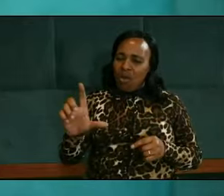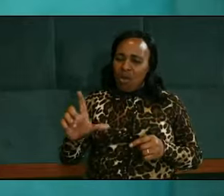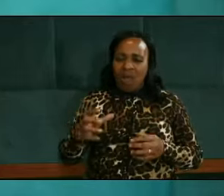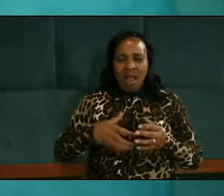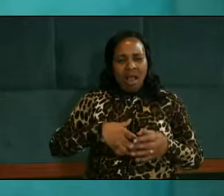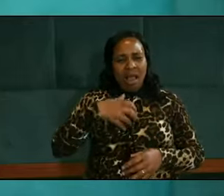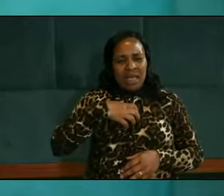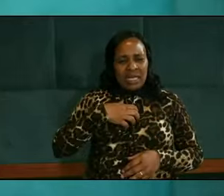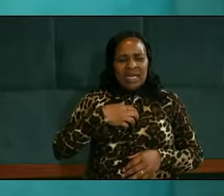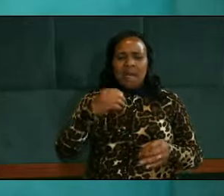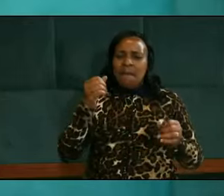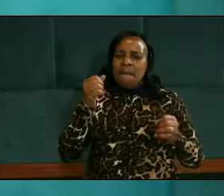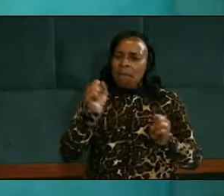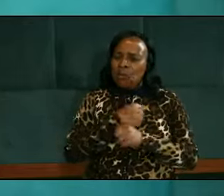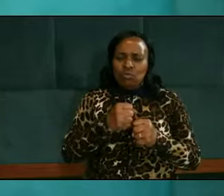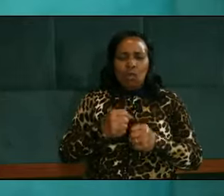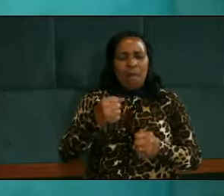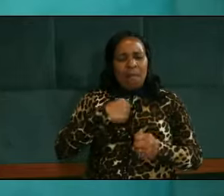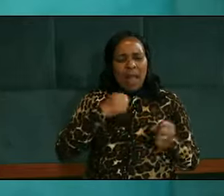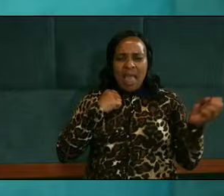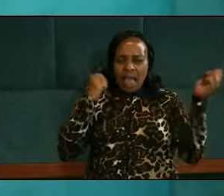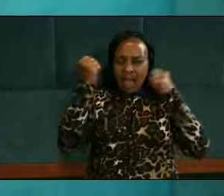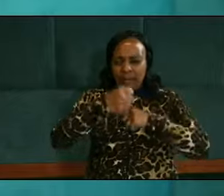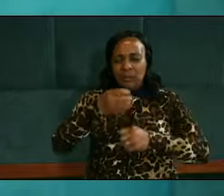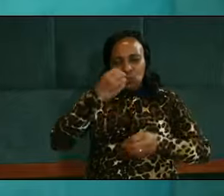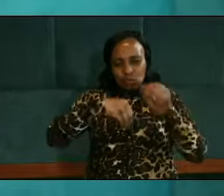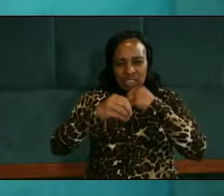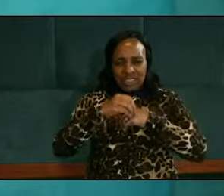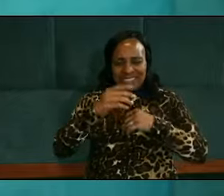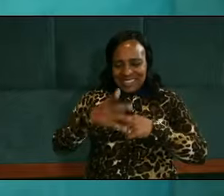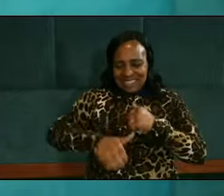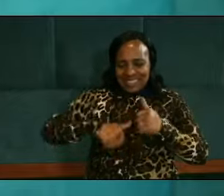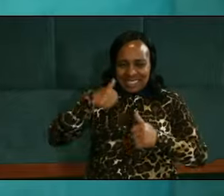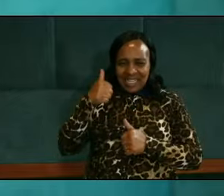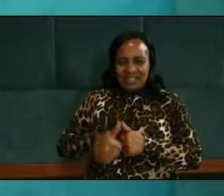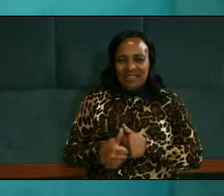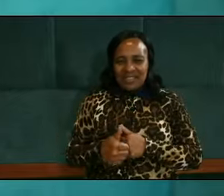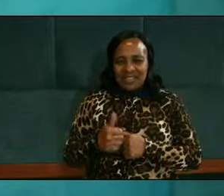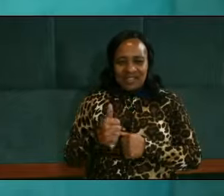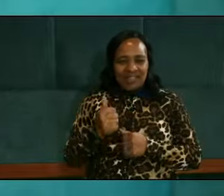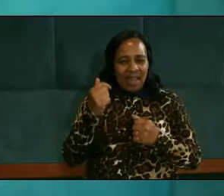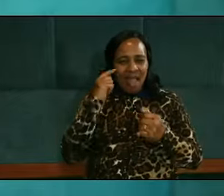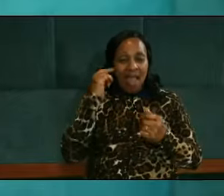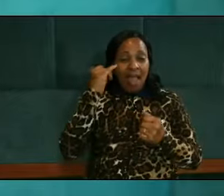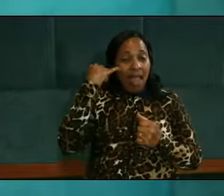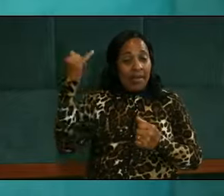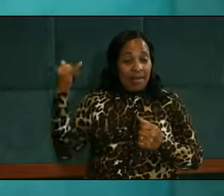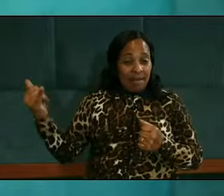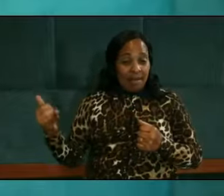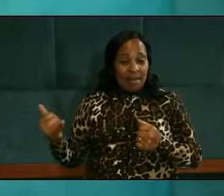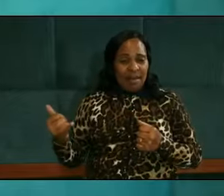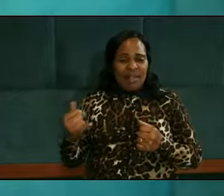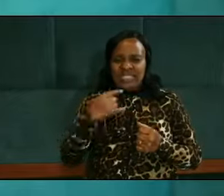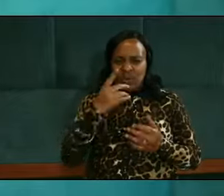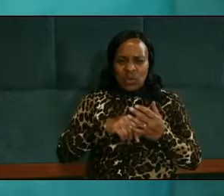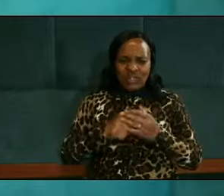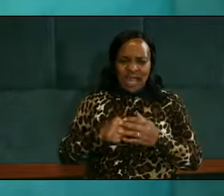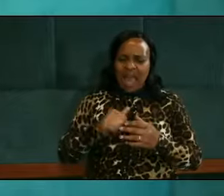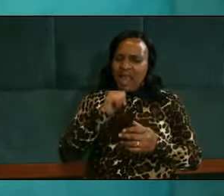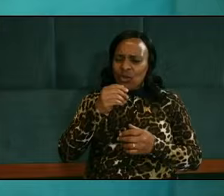don't want my army to eat. Now, this was out of selfish ambition because he was saying that, I don't want my army to eat